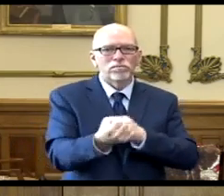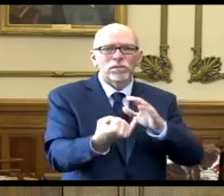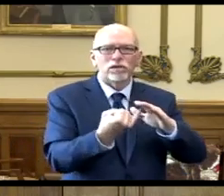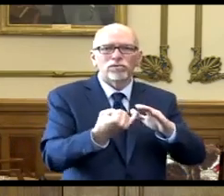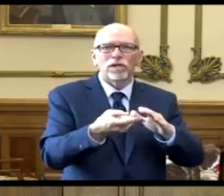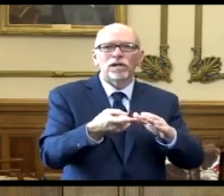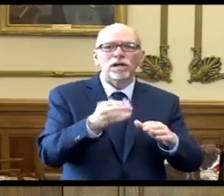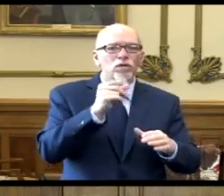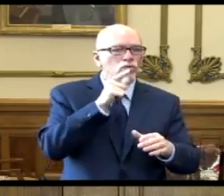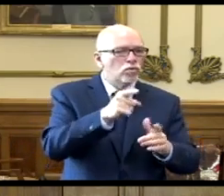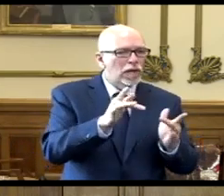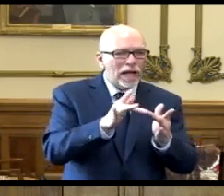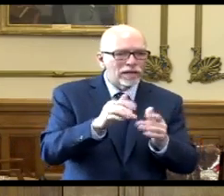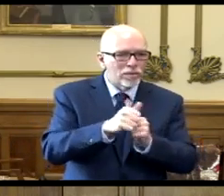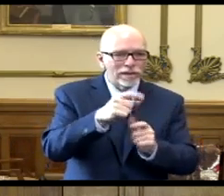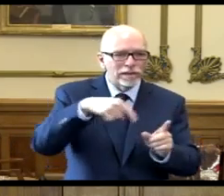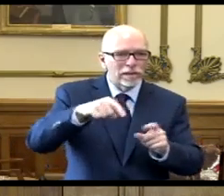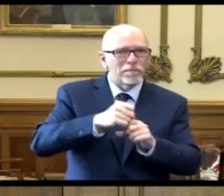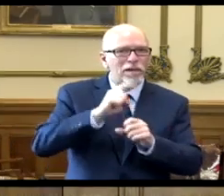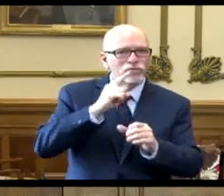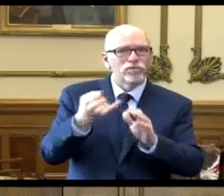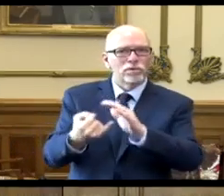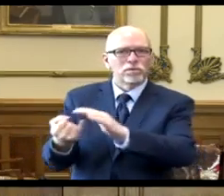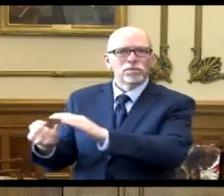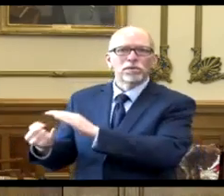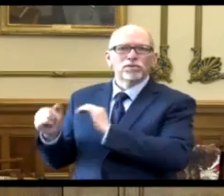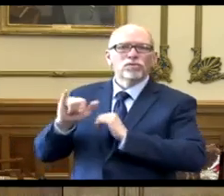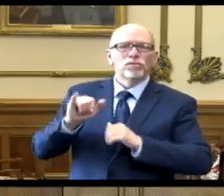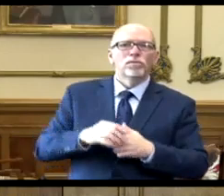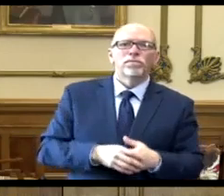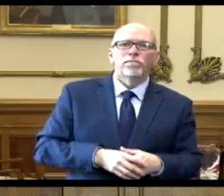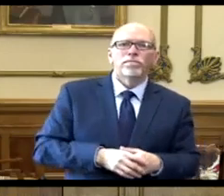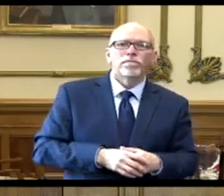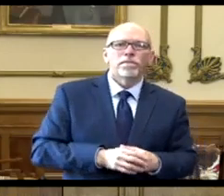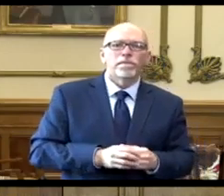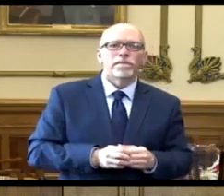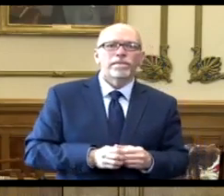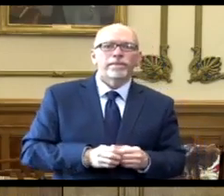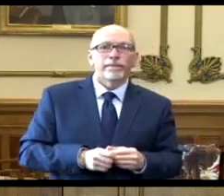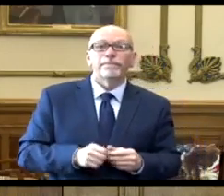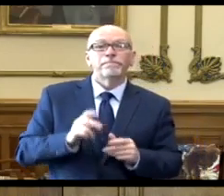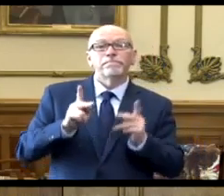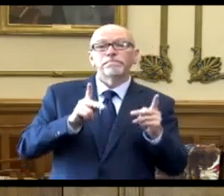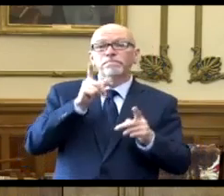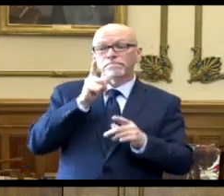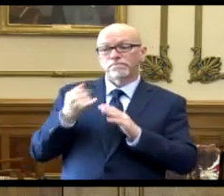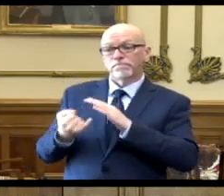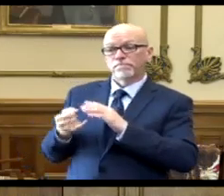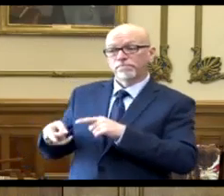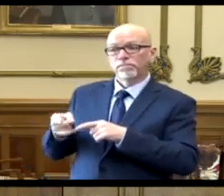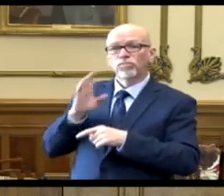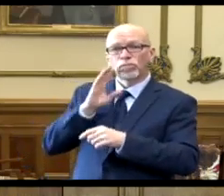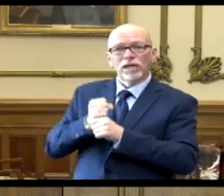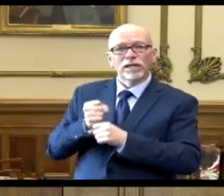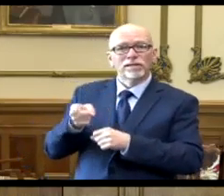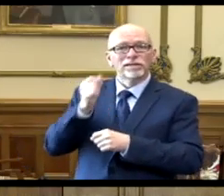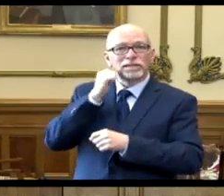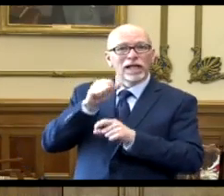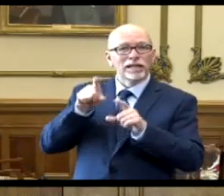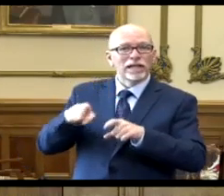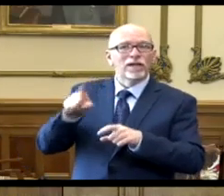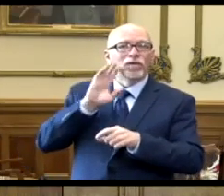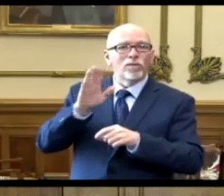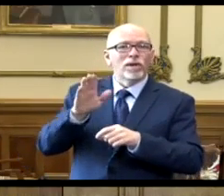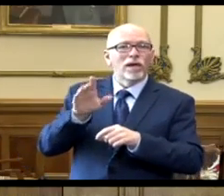to identify their close contacts and get them into quarantine. Mm-hmm. So even those individuals that are in quarantine will get a daily text that will actually